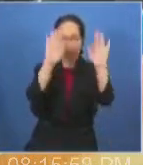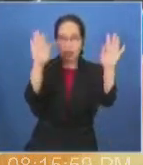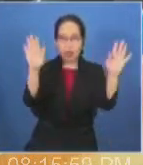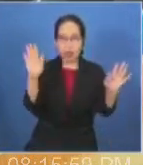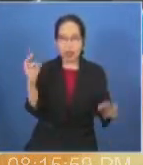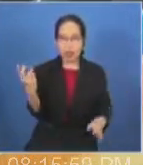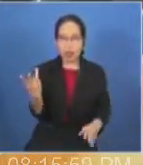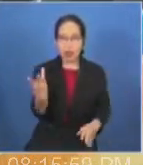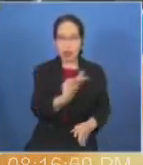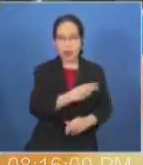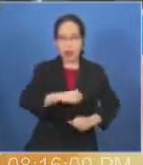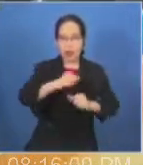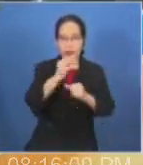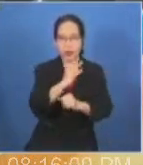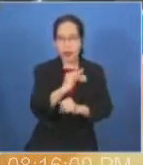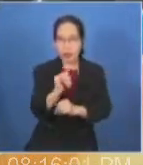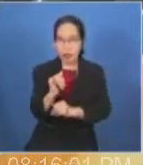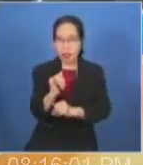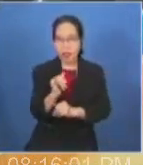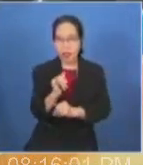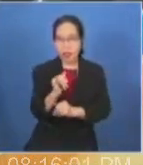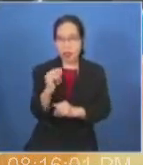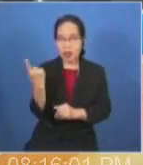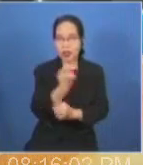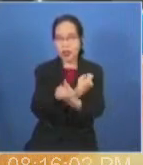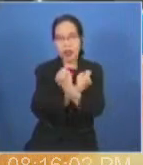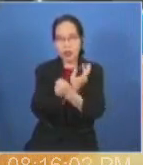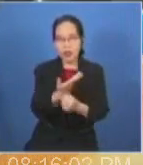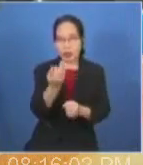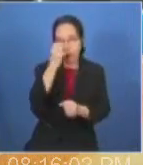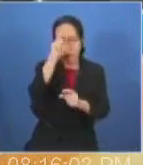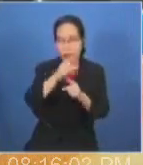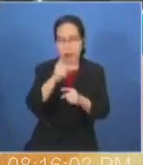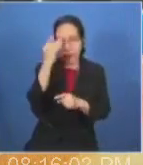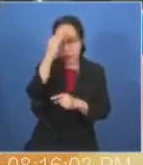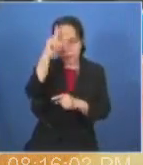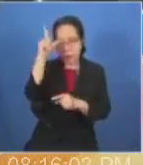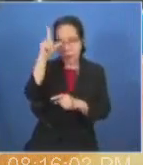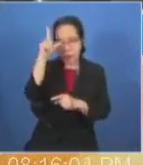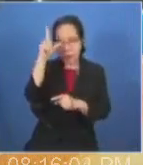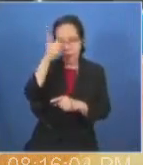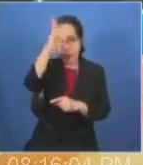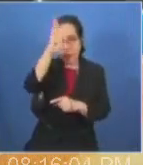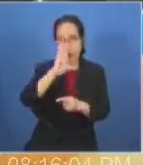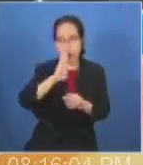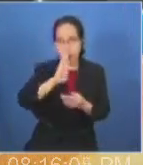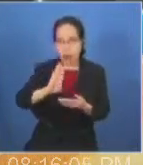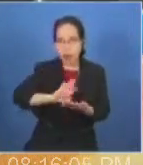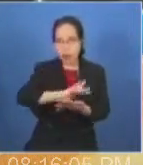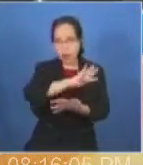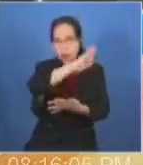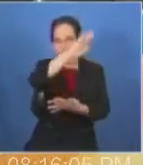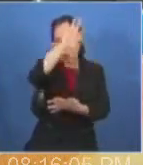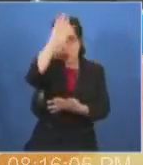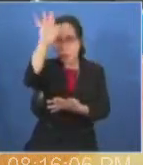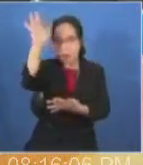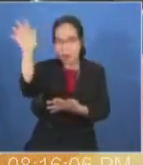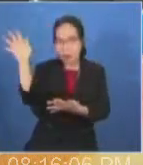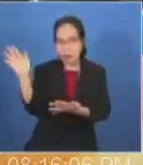cares, MCGI shines. We are proud, MCGI. We love you, Kuya Daniel. To God be the